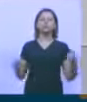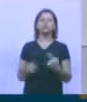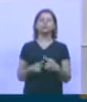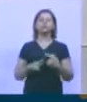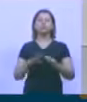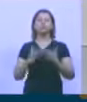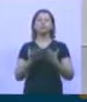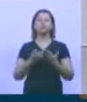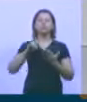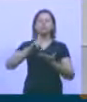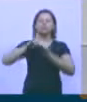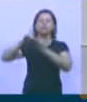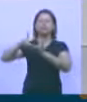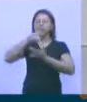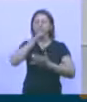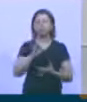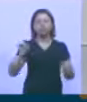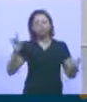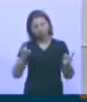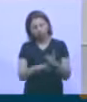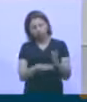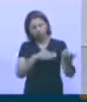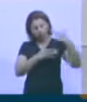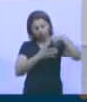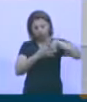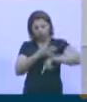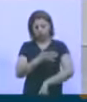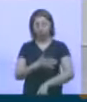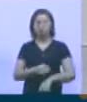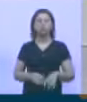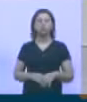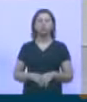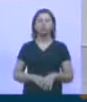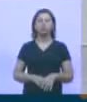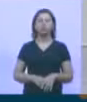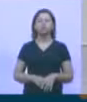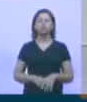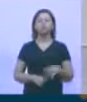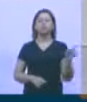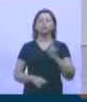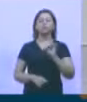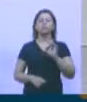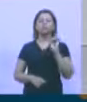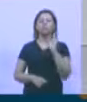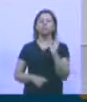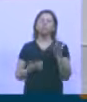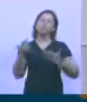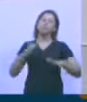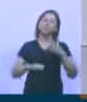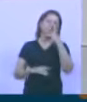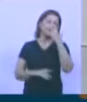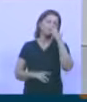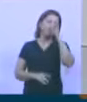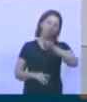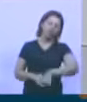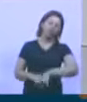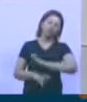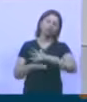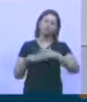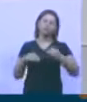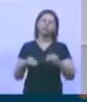que é totalmente e profundamente. Not superficially. Não superficialmente. So that